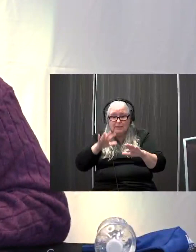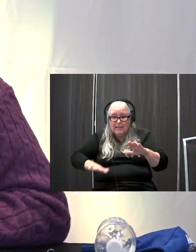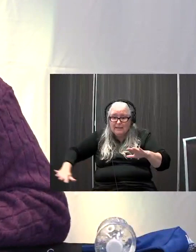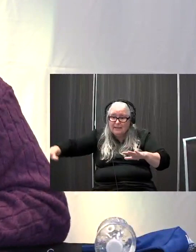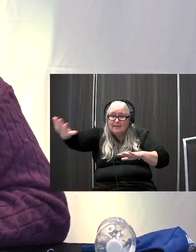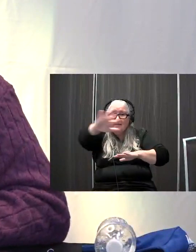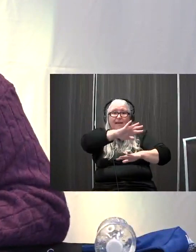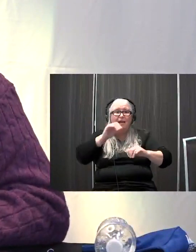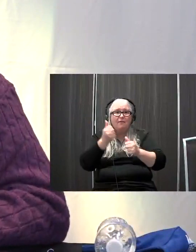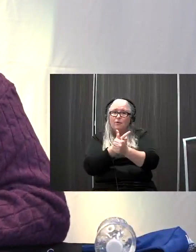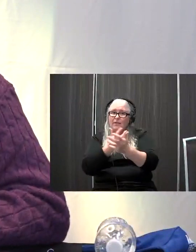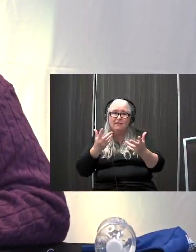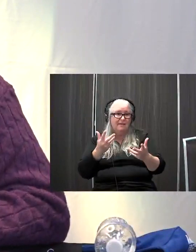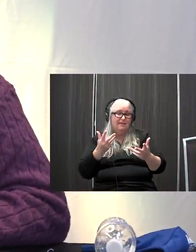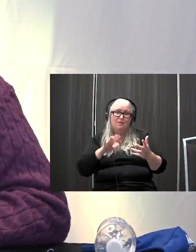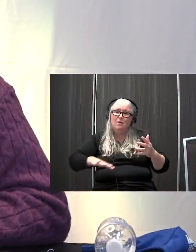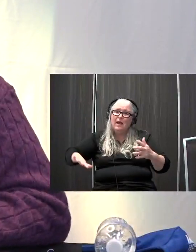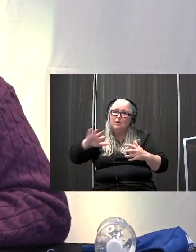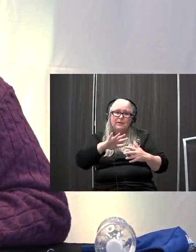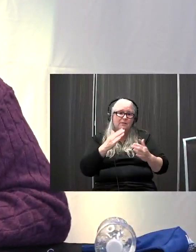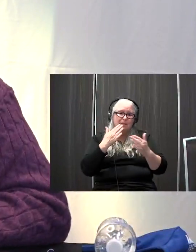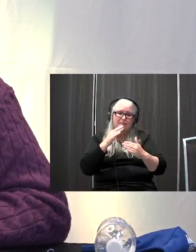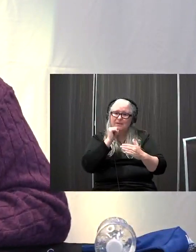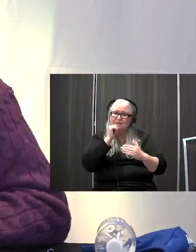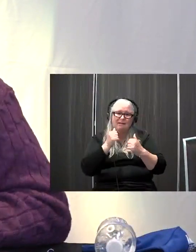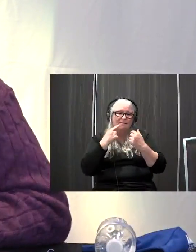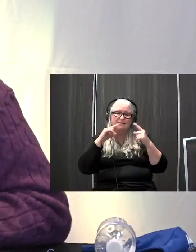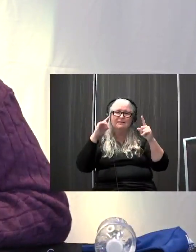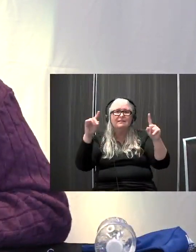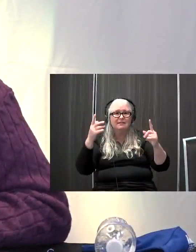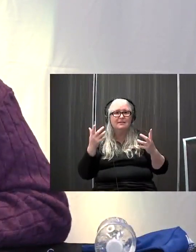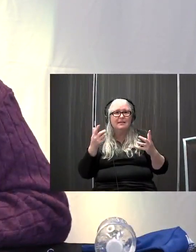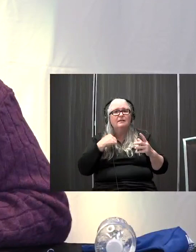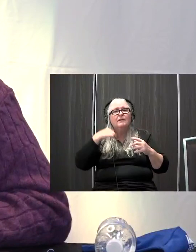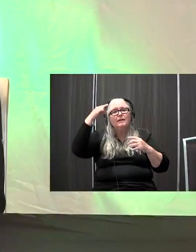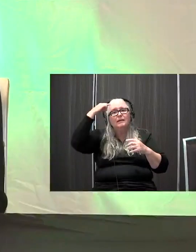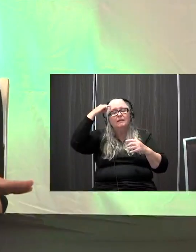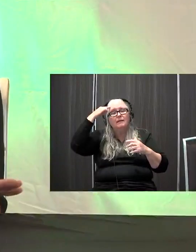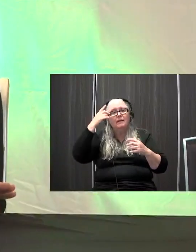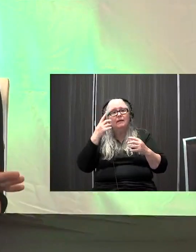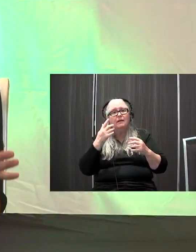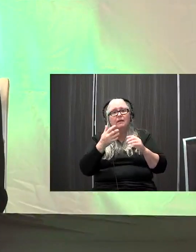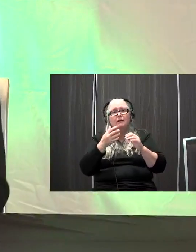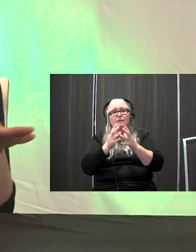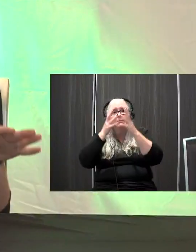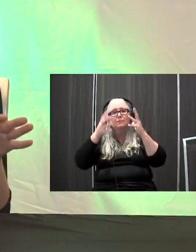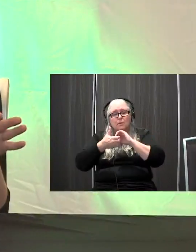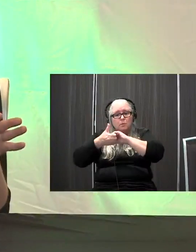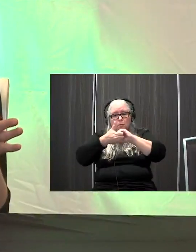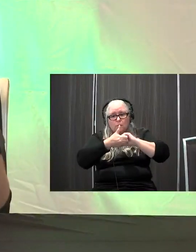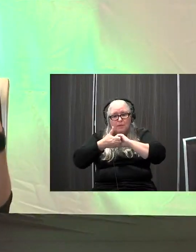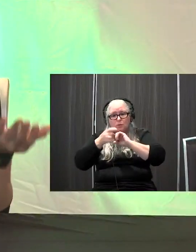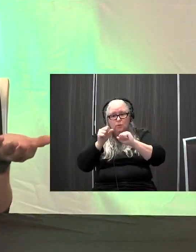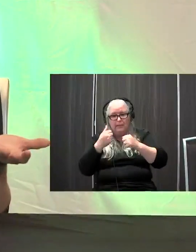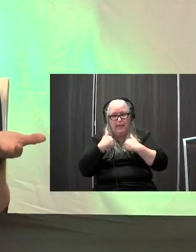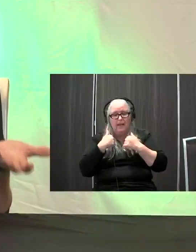presentation went, is that may not always work. Yeah, and I think jumping off of that, just as much collaboration as you can have across all the different settings,